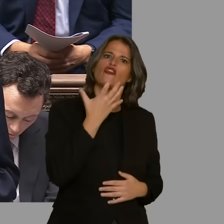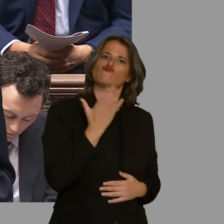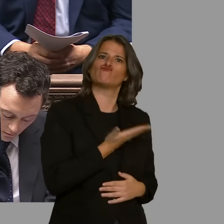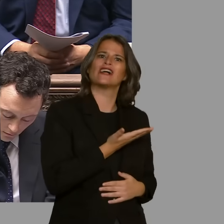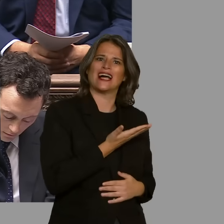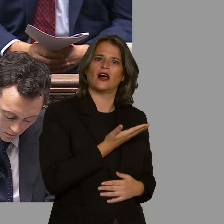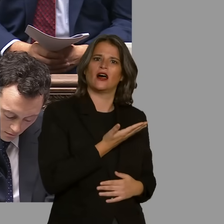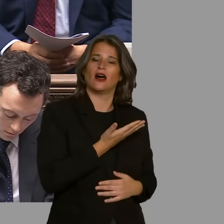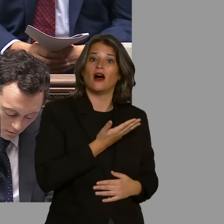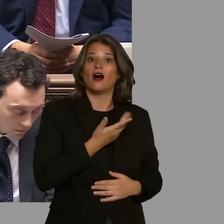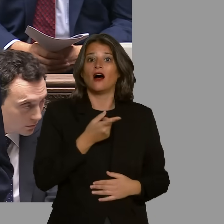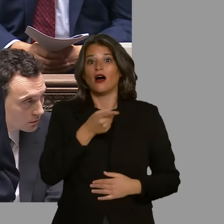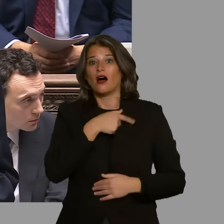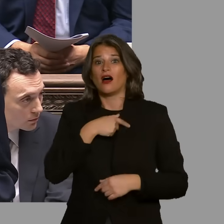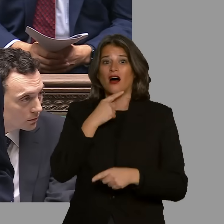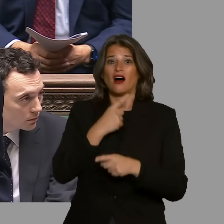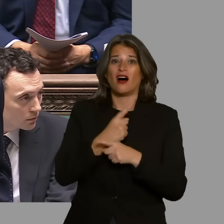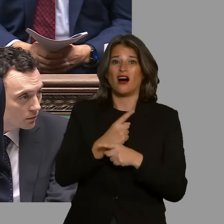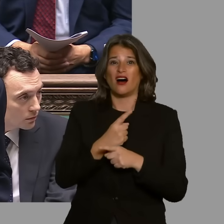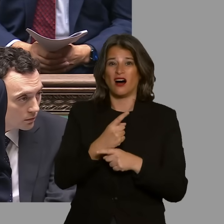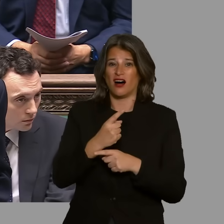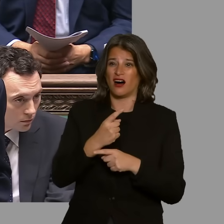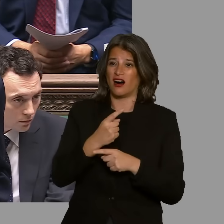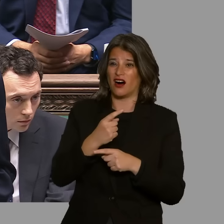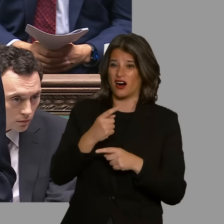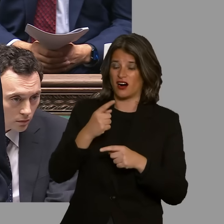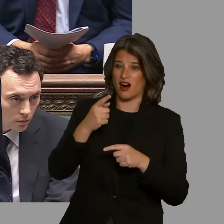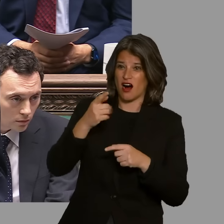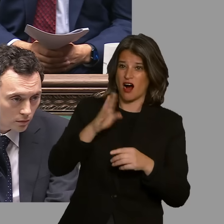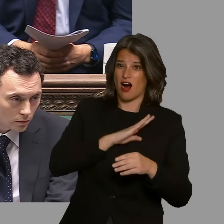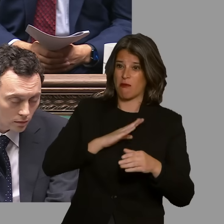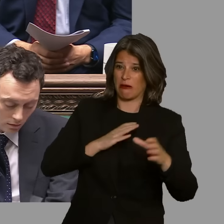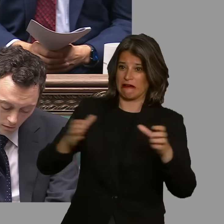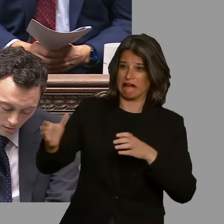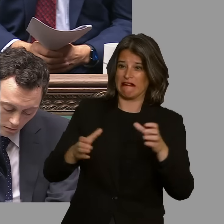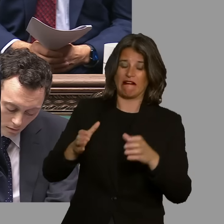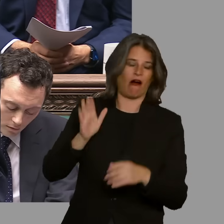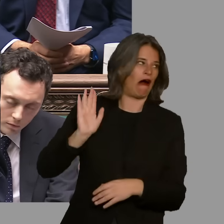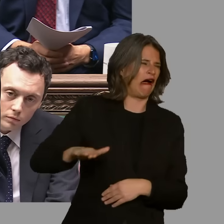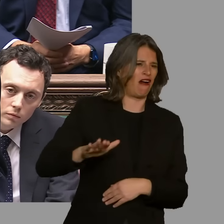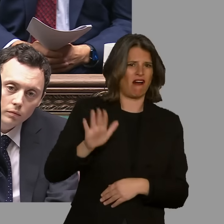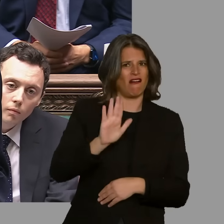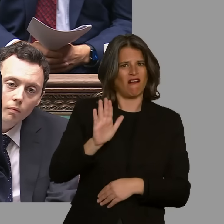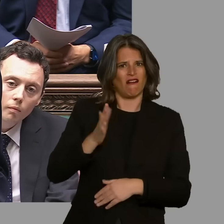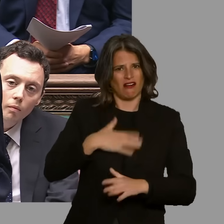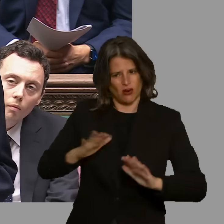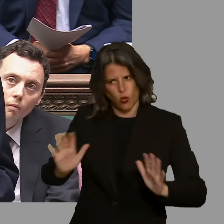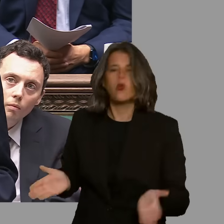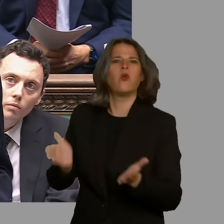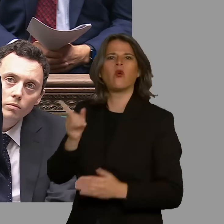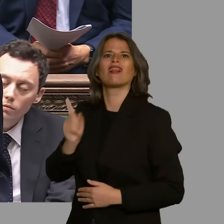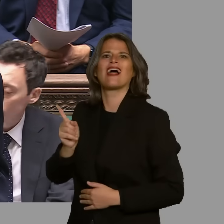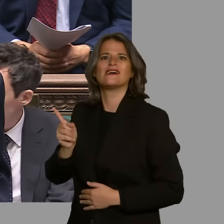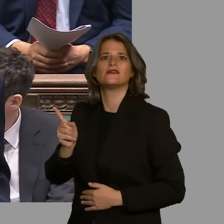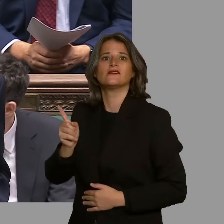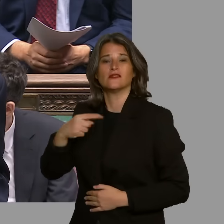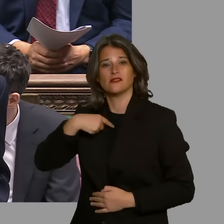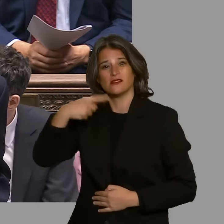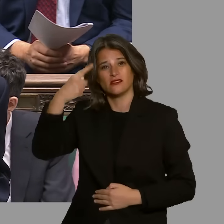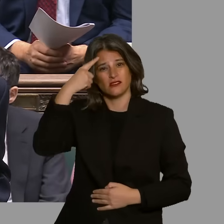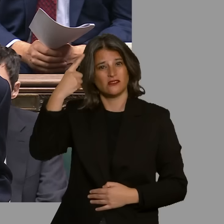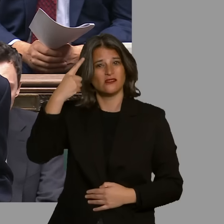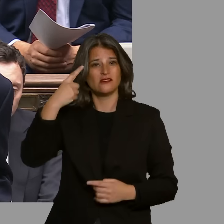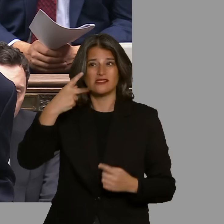forward, they will think it is reasonable, and I've met many veterans, as the Veterans Commissioners have said, who will argue we're not looking